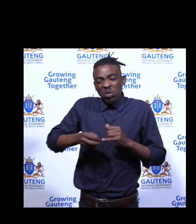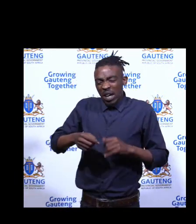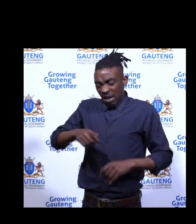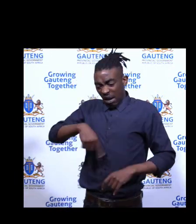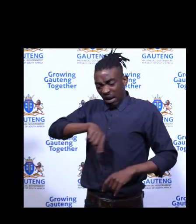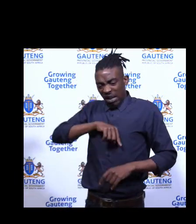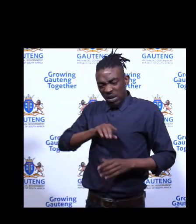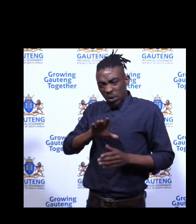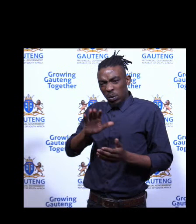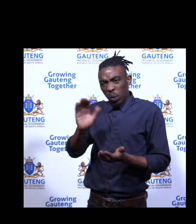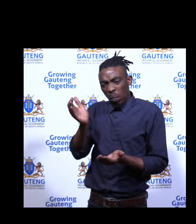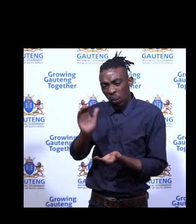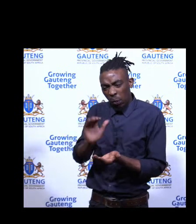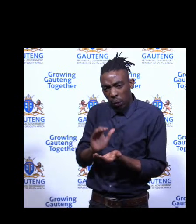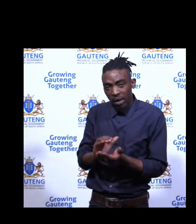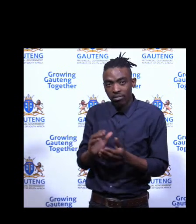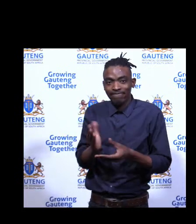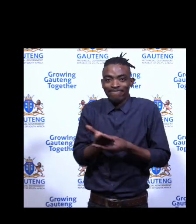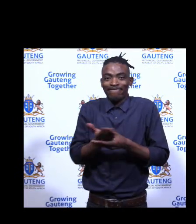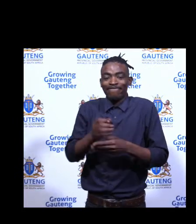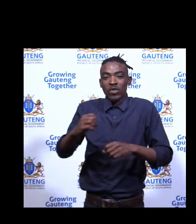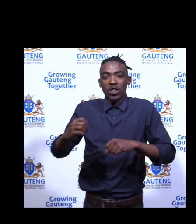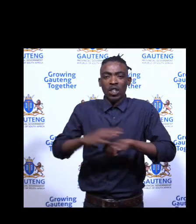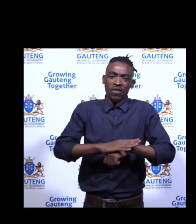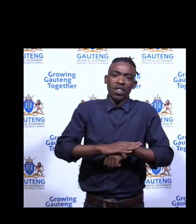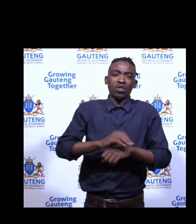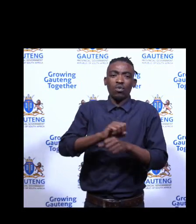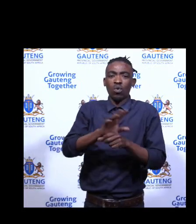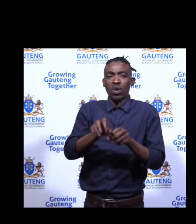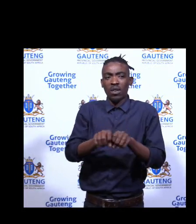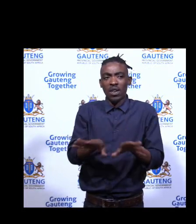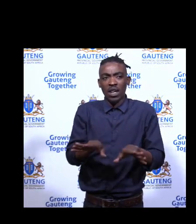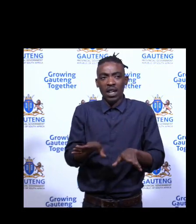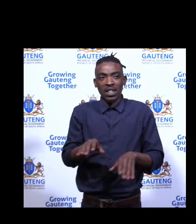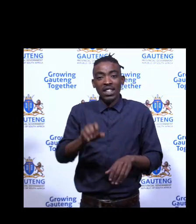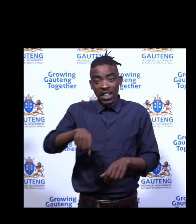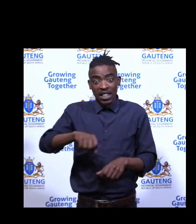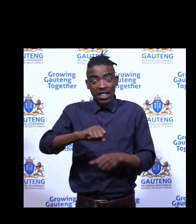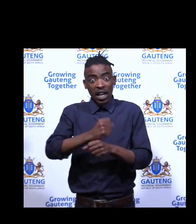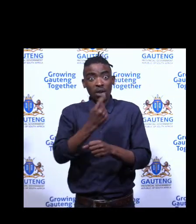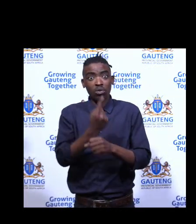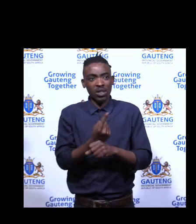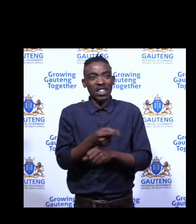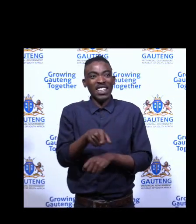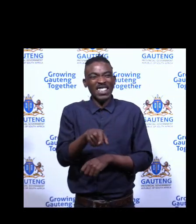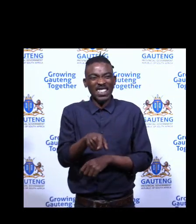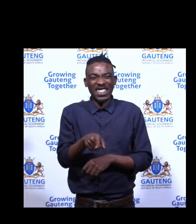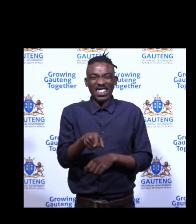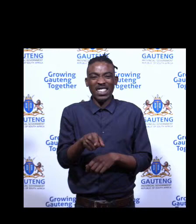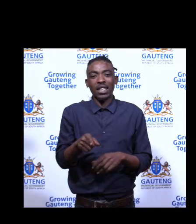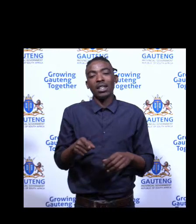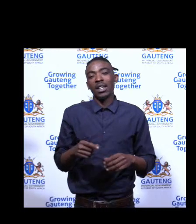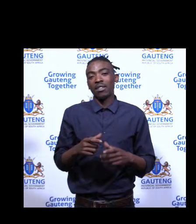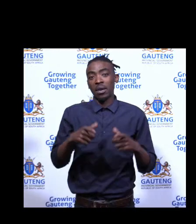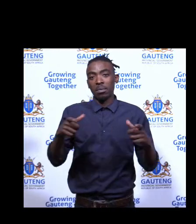as a result of the action of the Gauteng province and other stakeholders and the population.